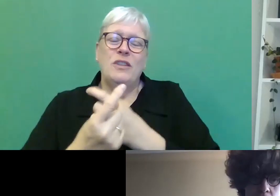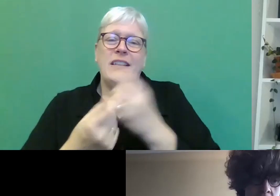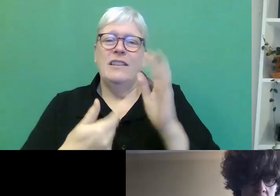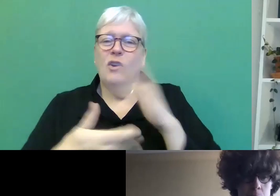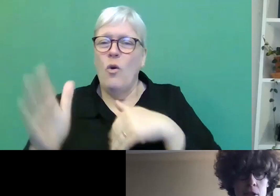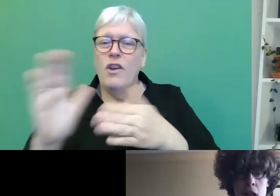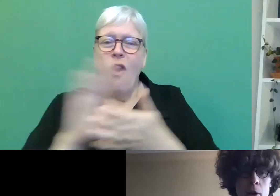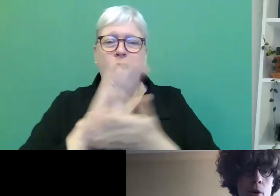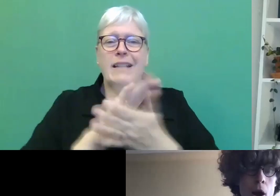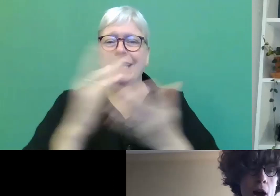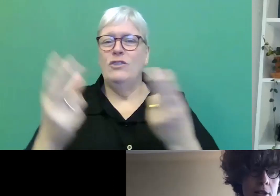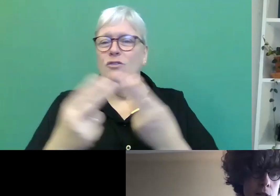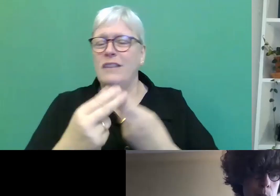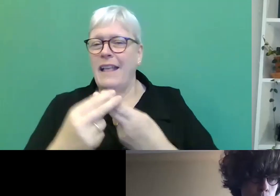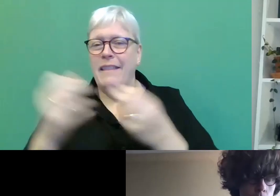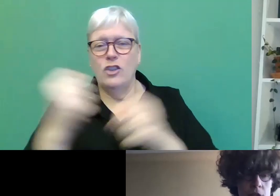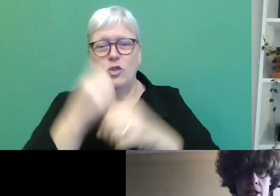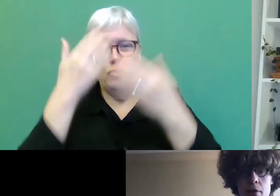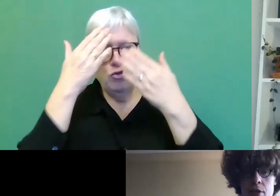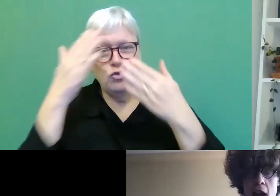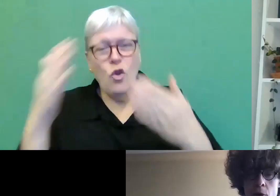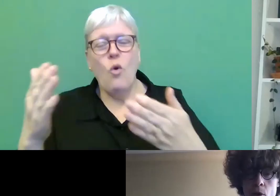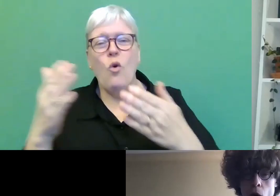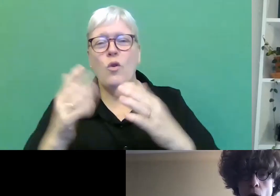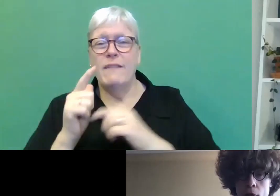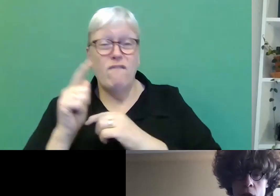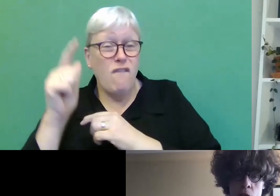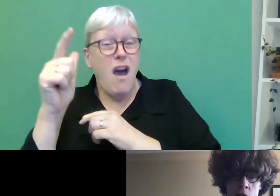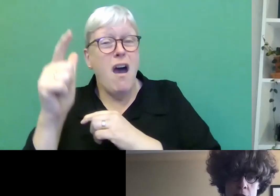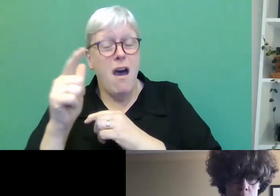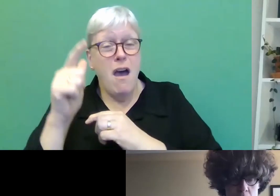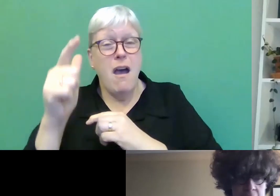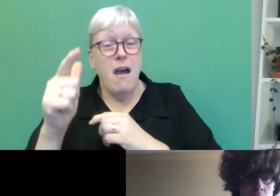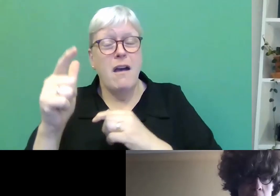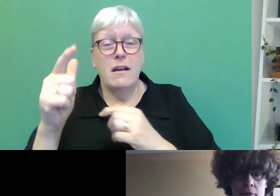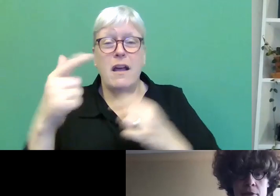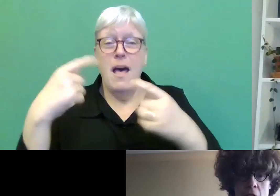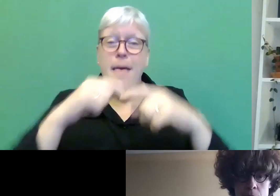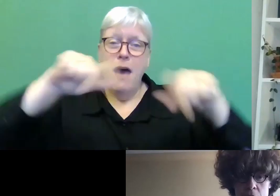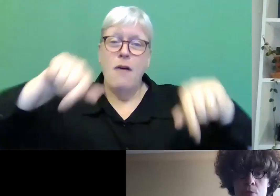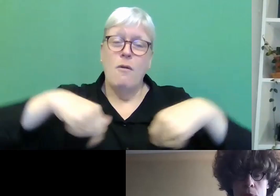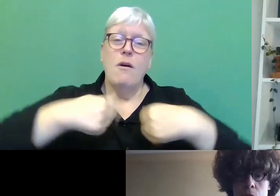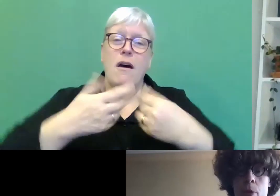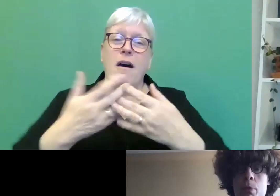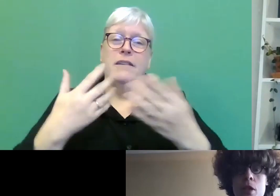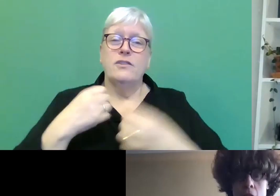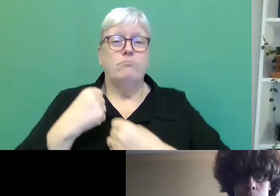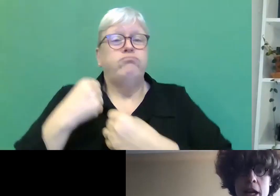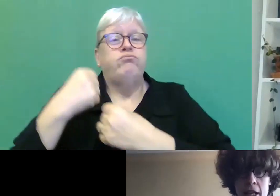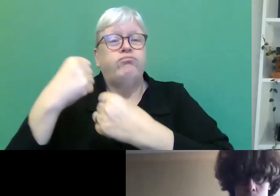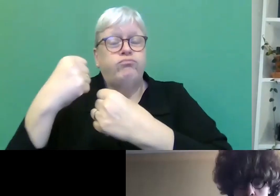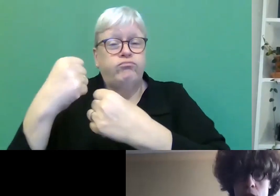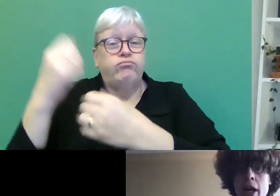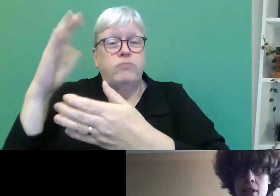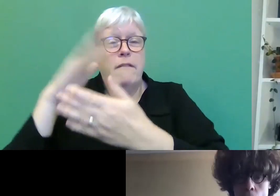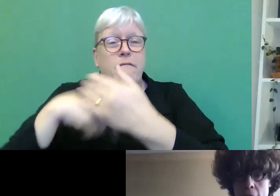afield, and it would allow us to pull ourselves out of these busy creative environments that we would collaborate